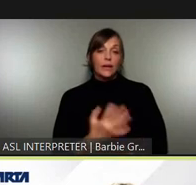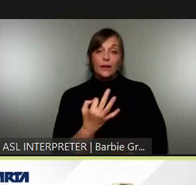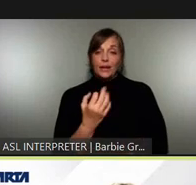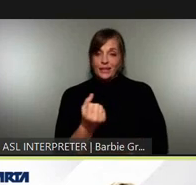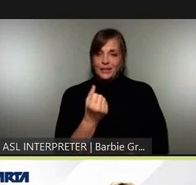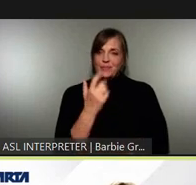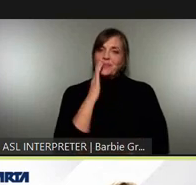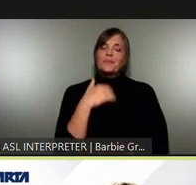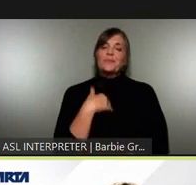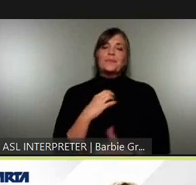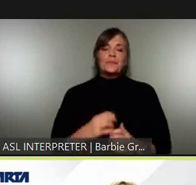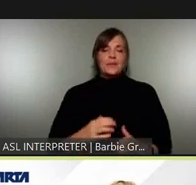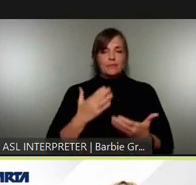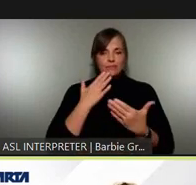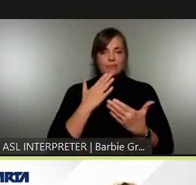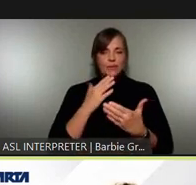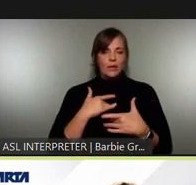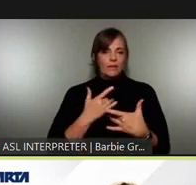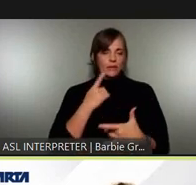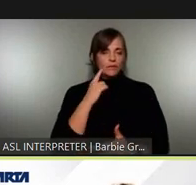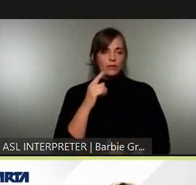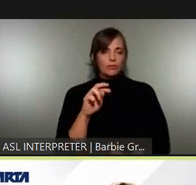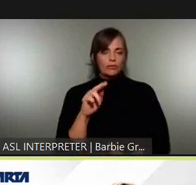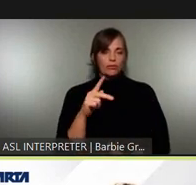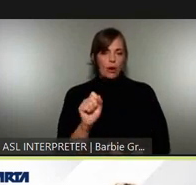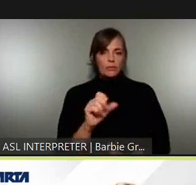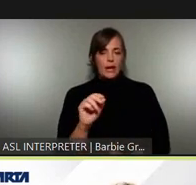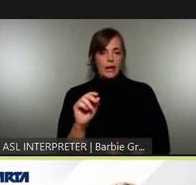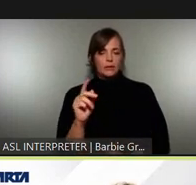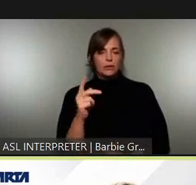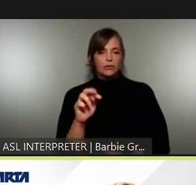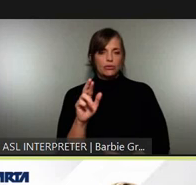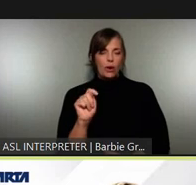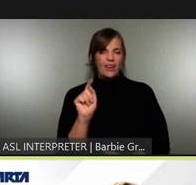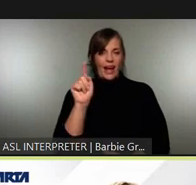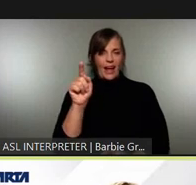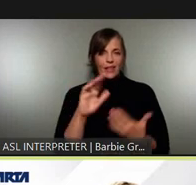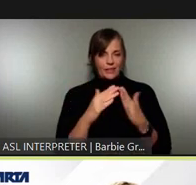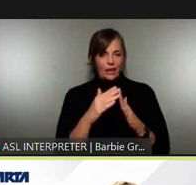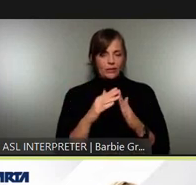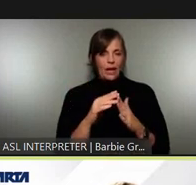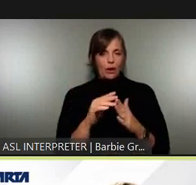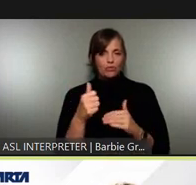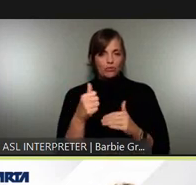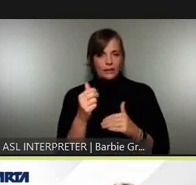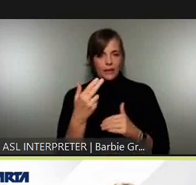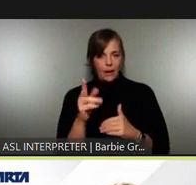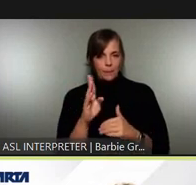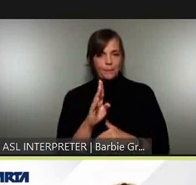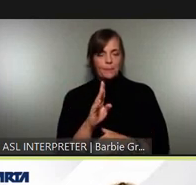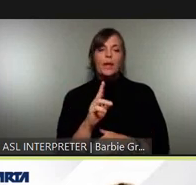customer appreciation events for TARPs and our TARTA customers down at the Downtown Transit Hub. And all of these